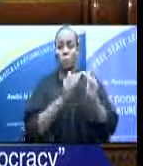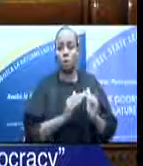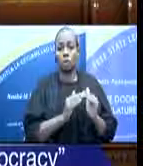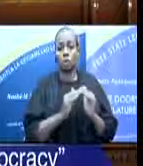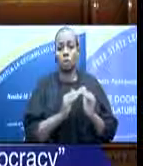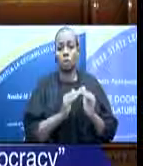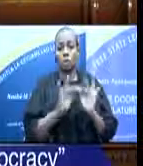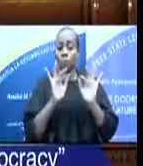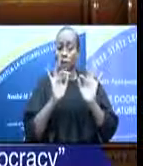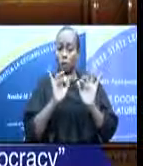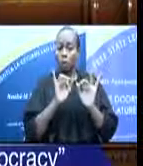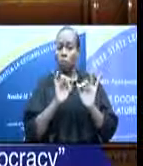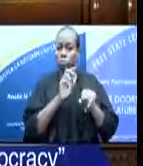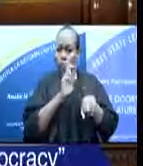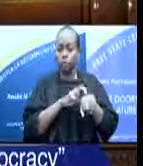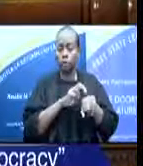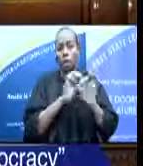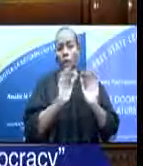These people need care,